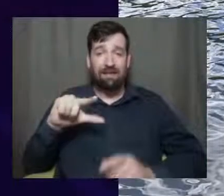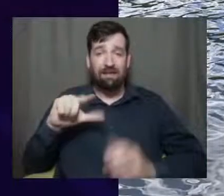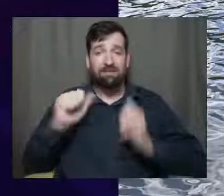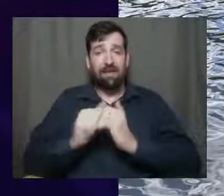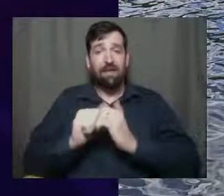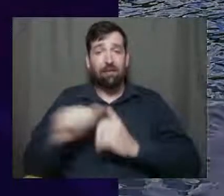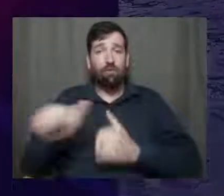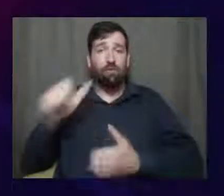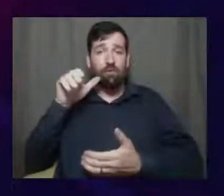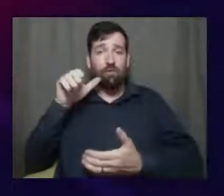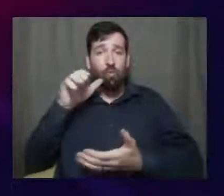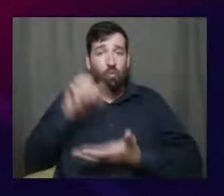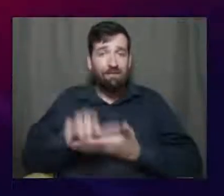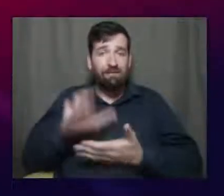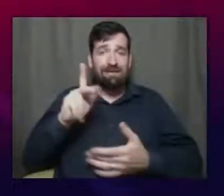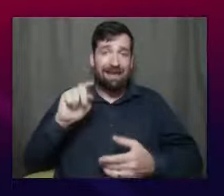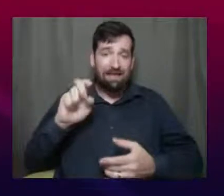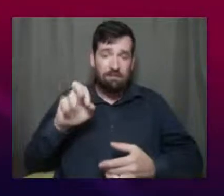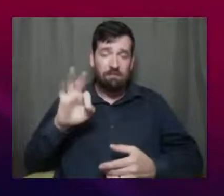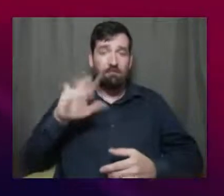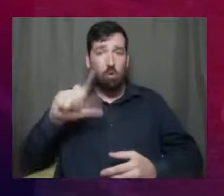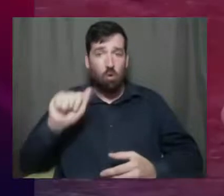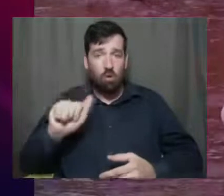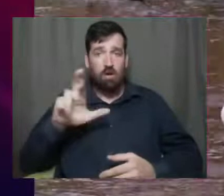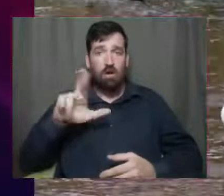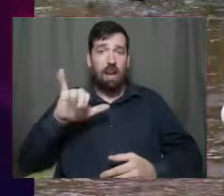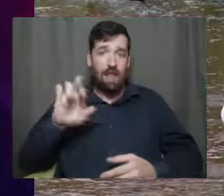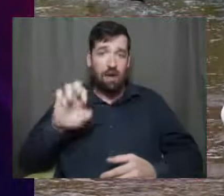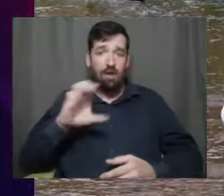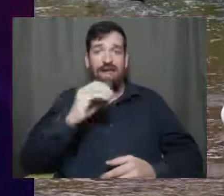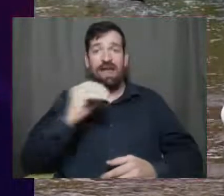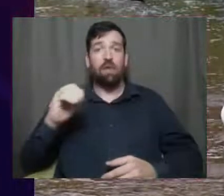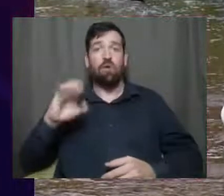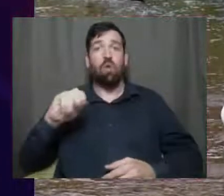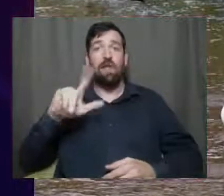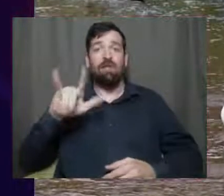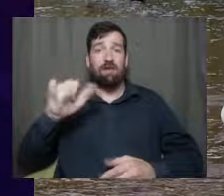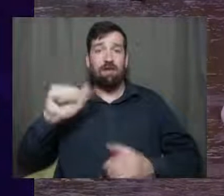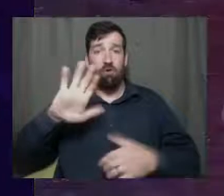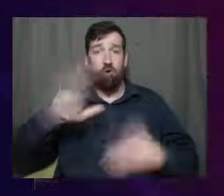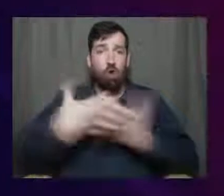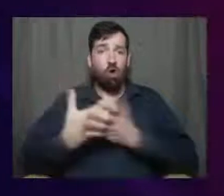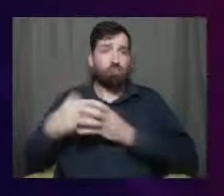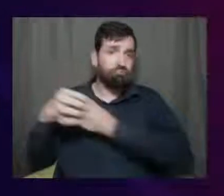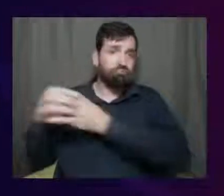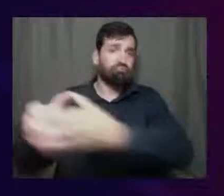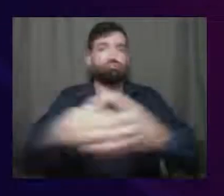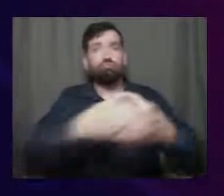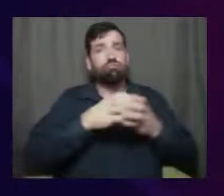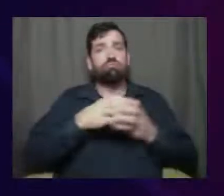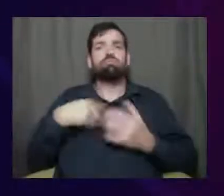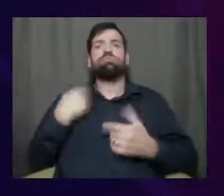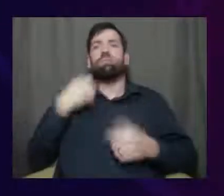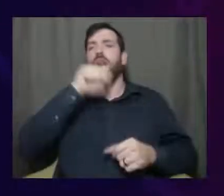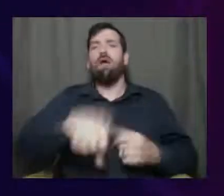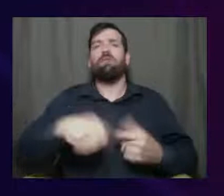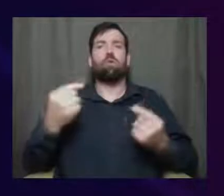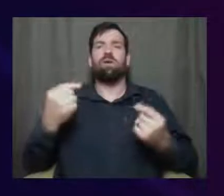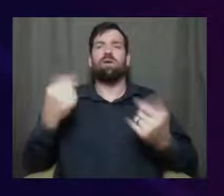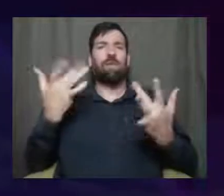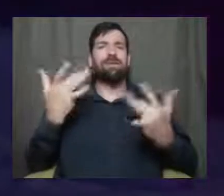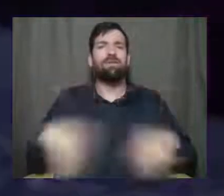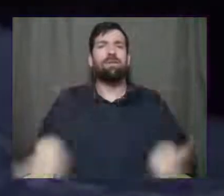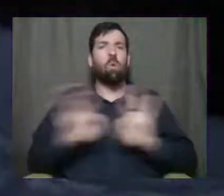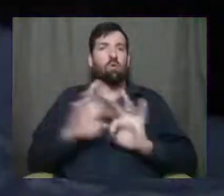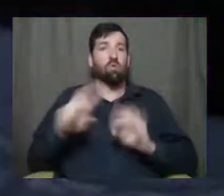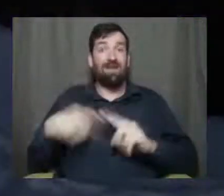daughters, Flora, Claire, and Olivia. You make it kind of a family affair. What do you guys love doing? You know, why is this so important? I'm sure when you get away from the